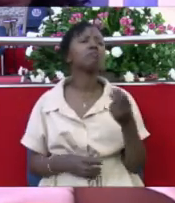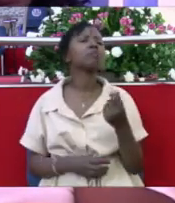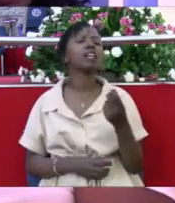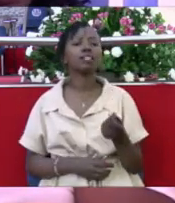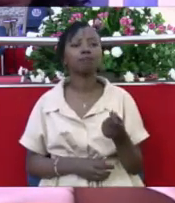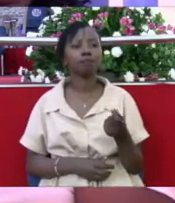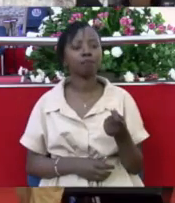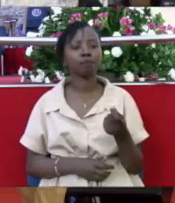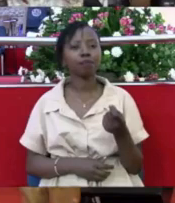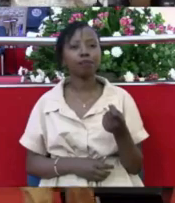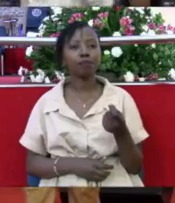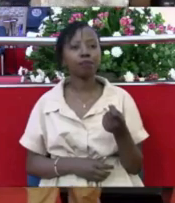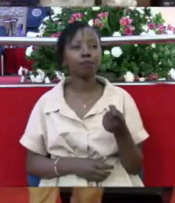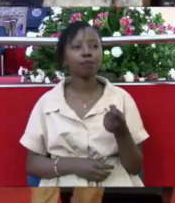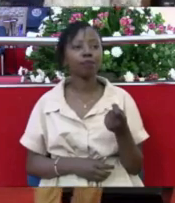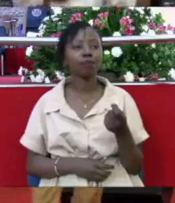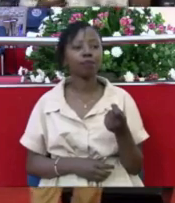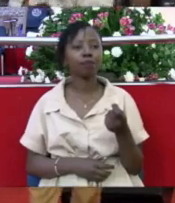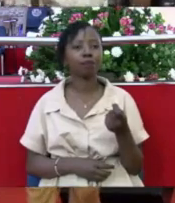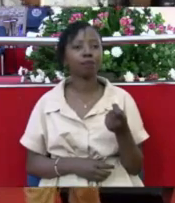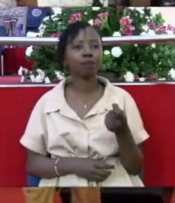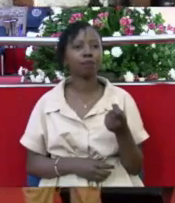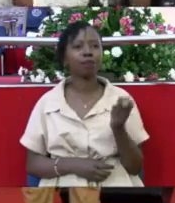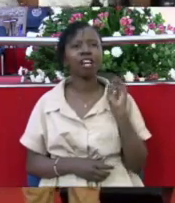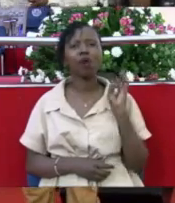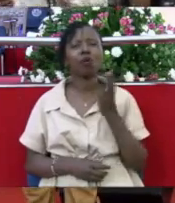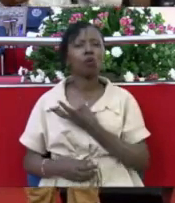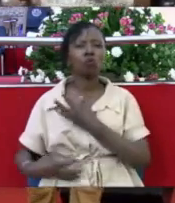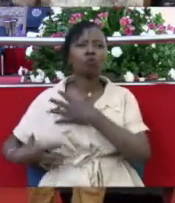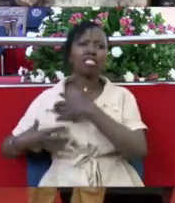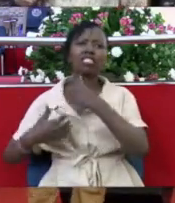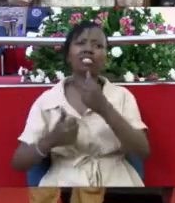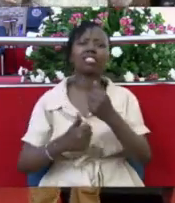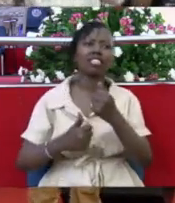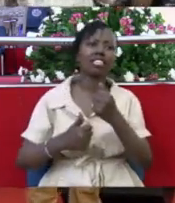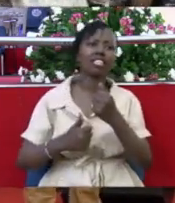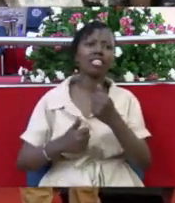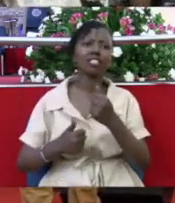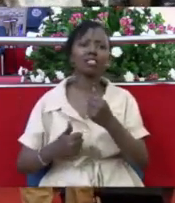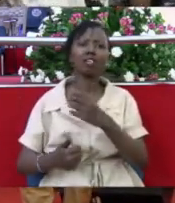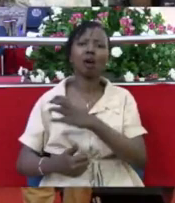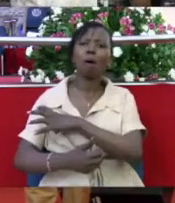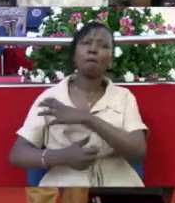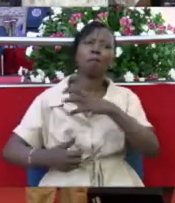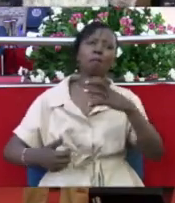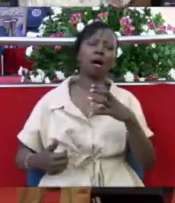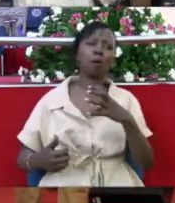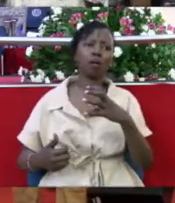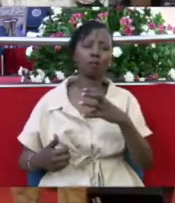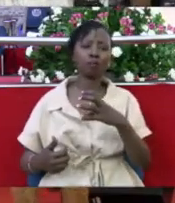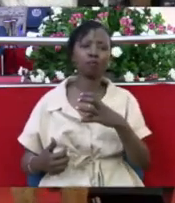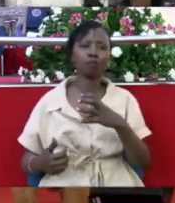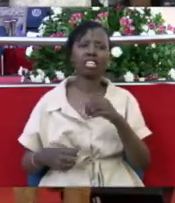money. Tumaini yetu kwenye pesa. We put our trust in influence and power in a rogue way. Tumaini yetu